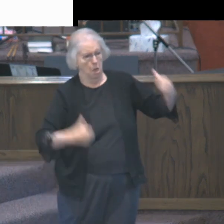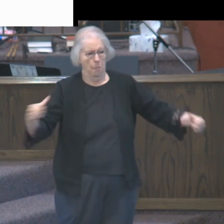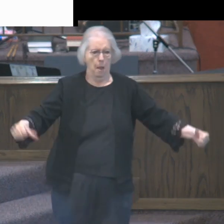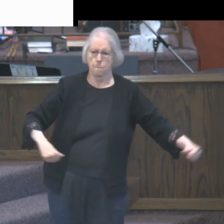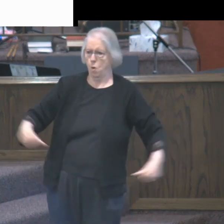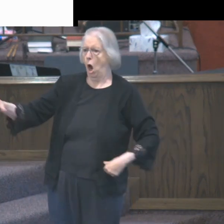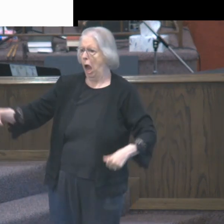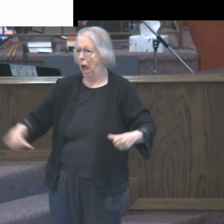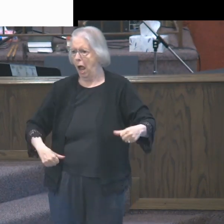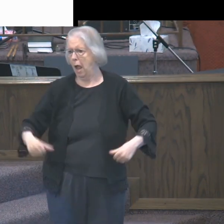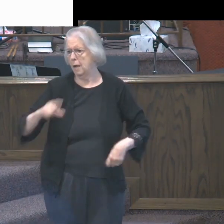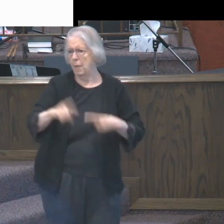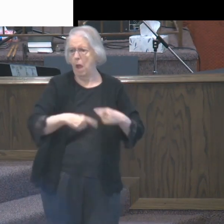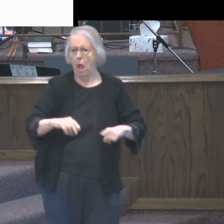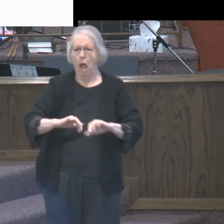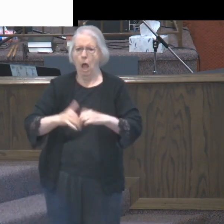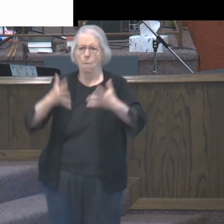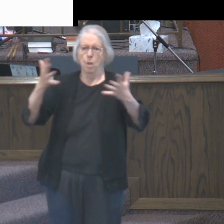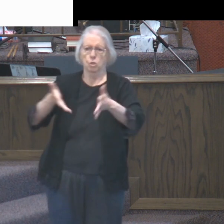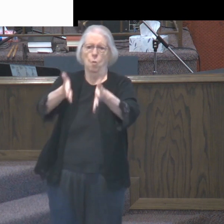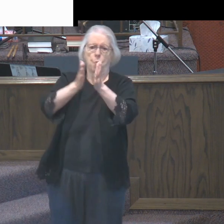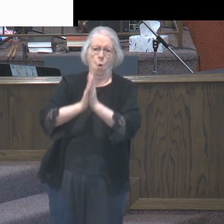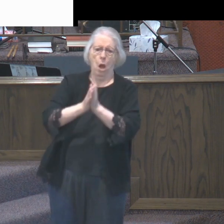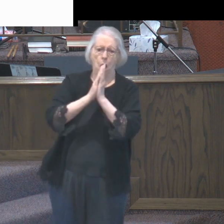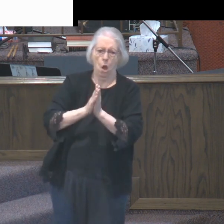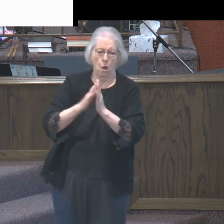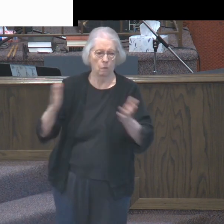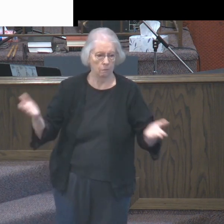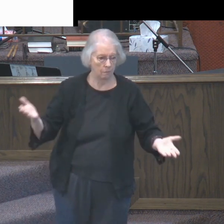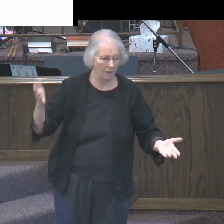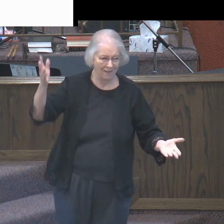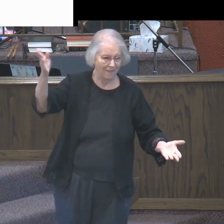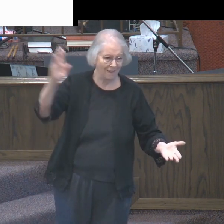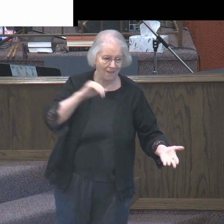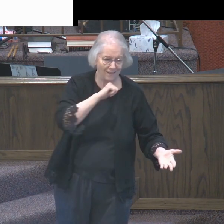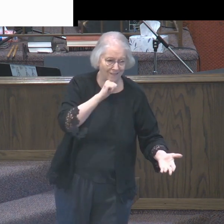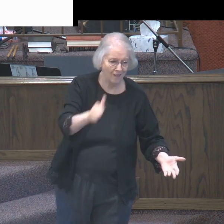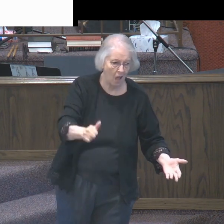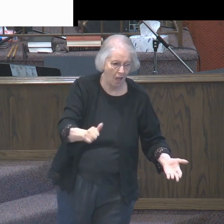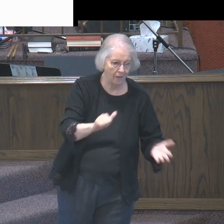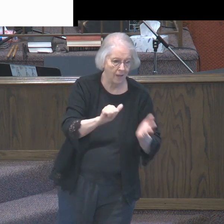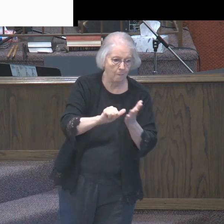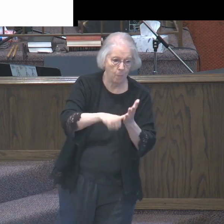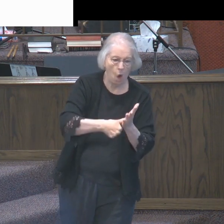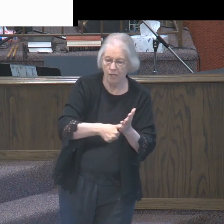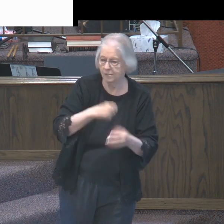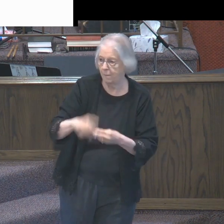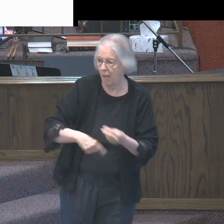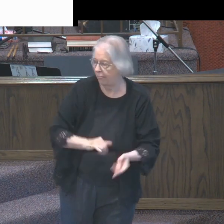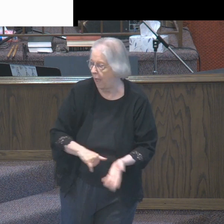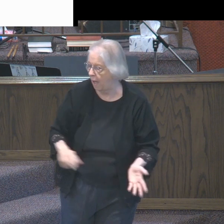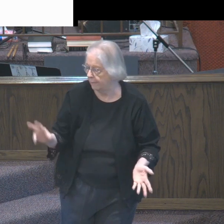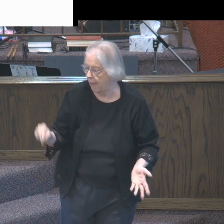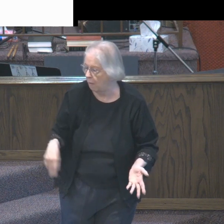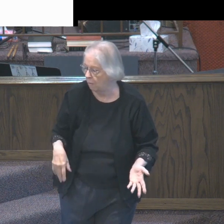For your Father knows the things you have need of before you ask him." We're going to come back to that verse because